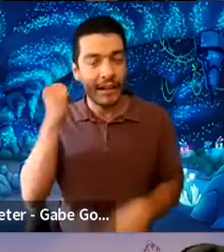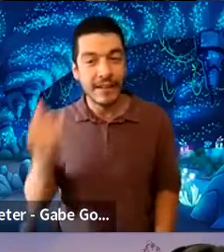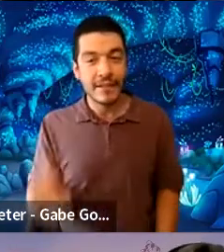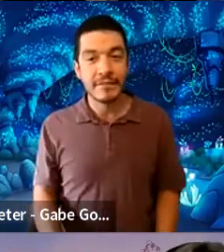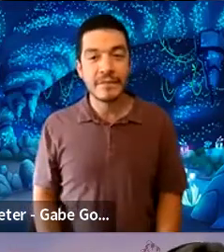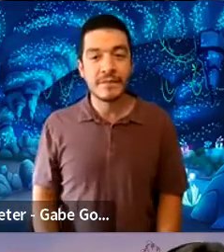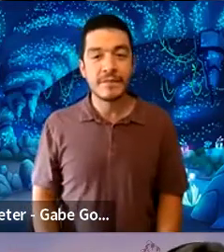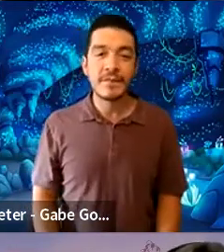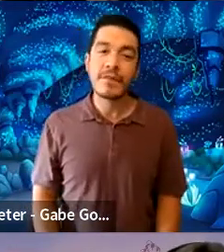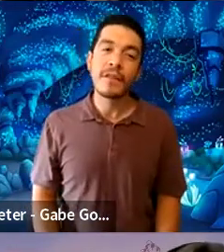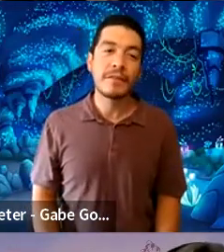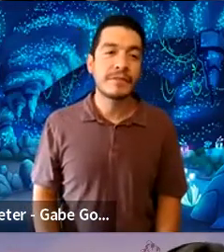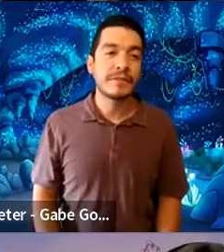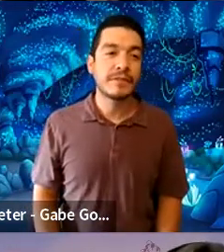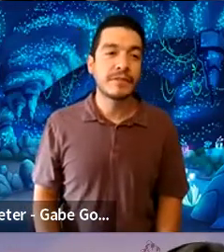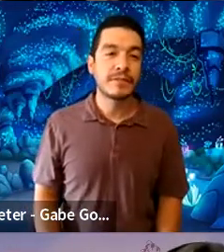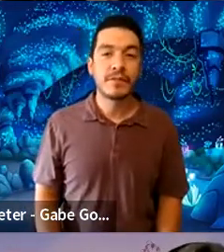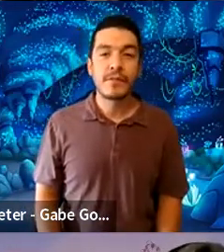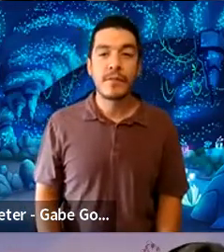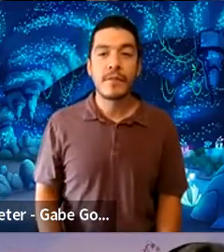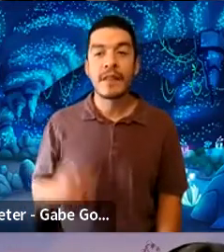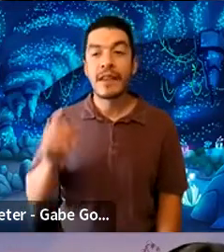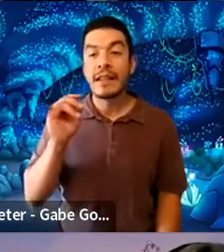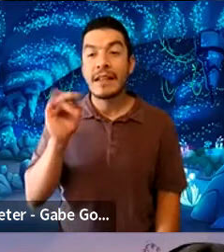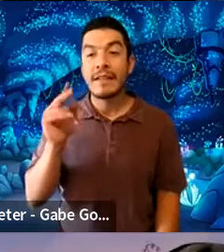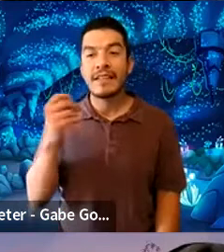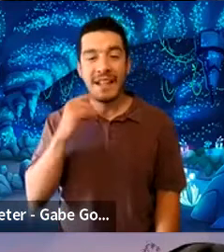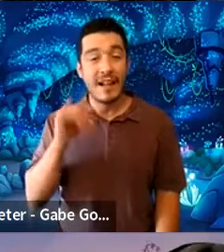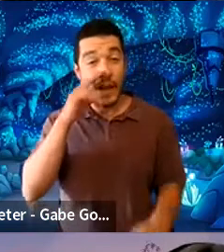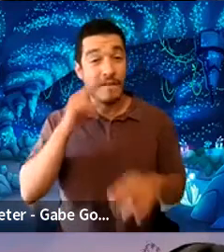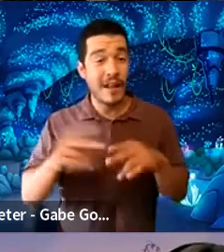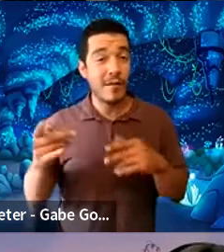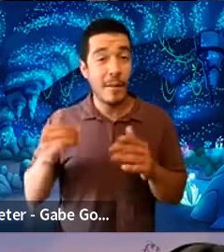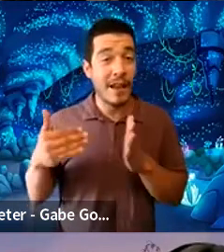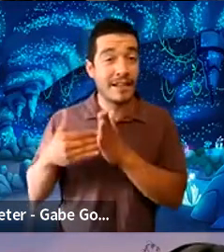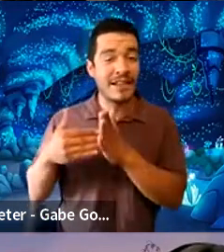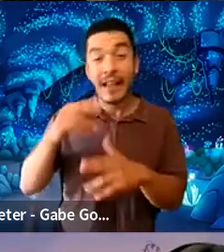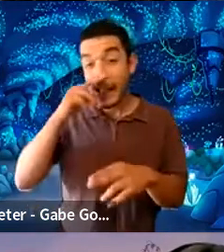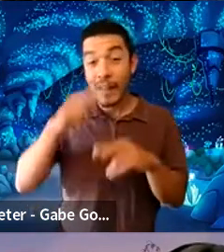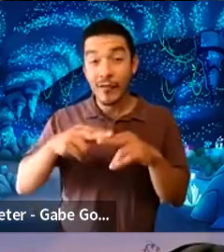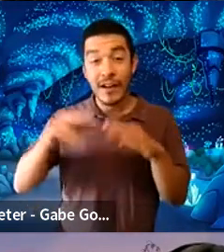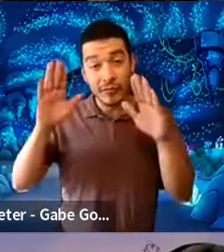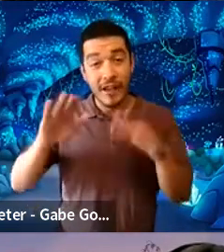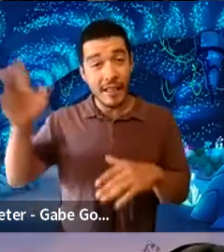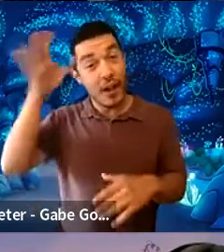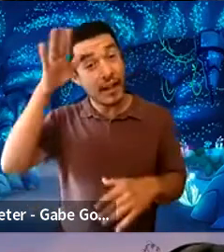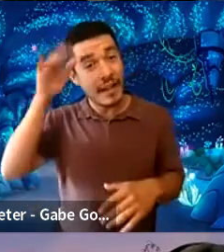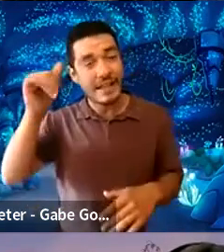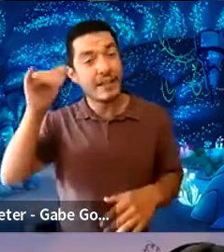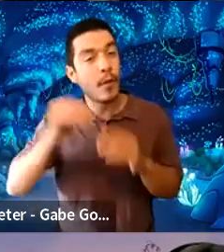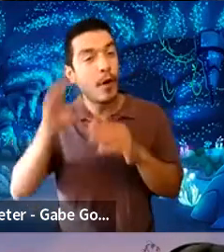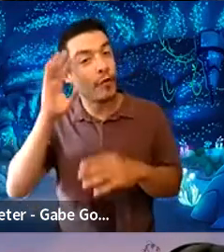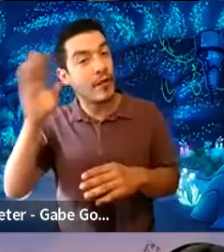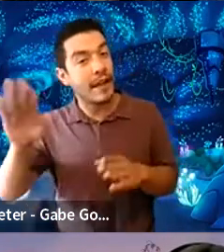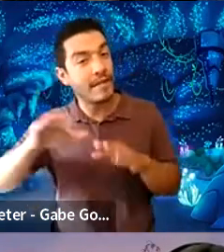sorry, to play against tropes. Like, it's great that his her dad is the creative side as well,